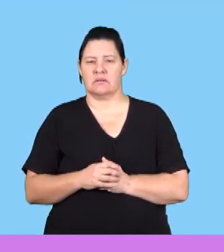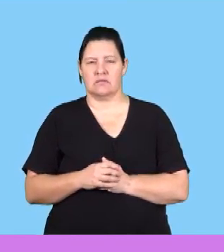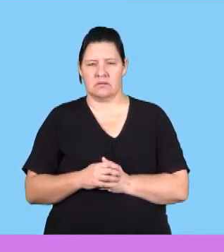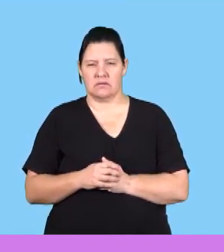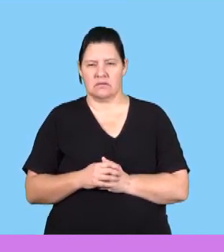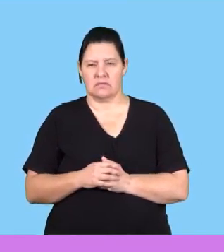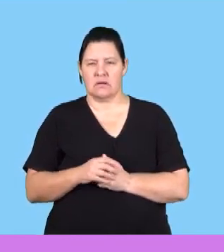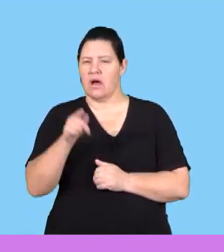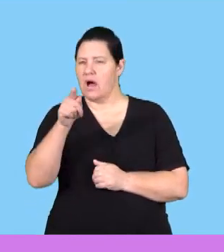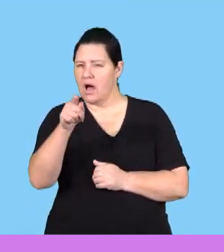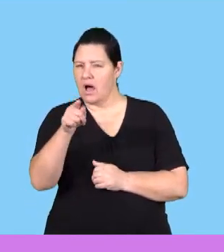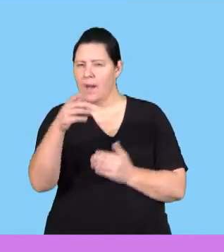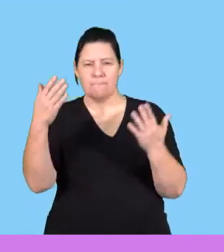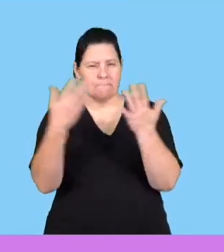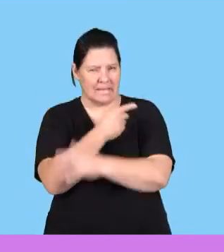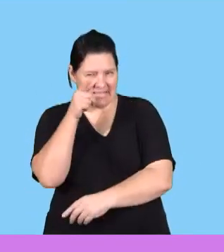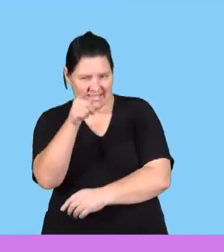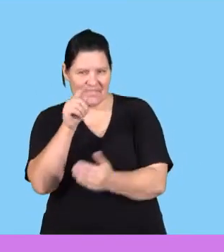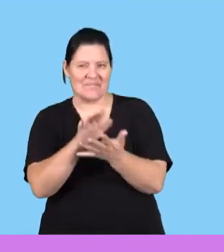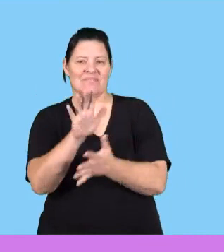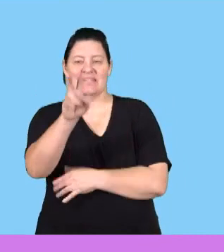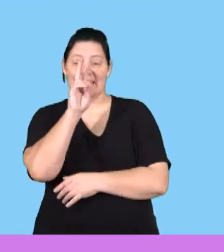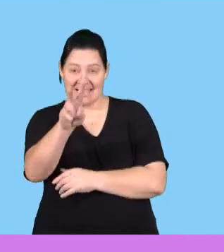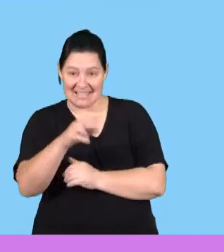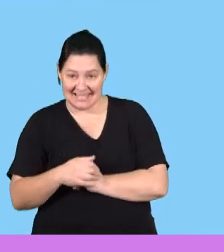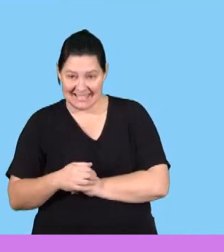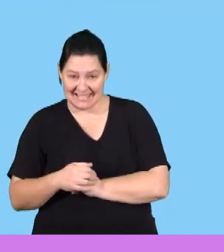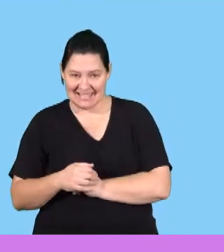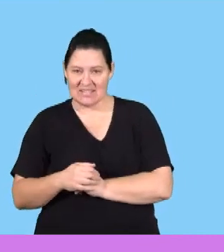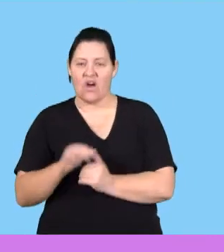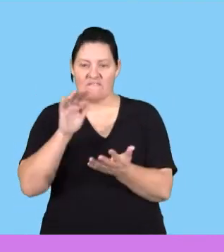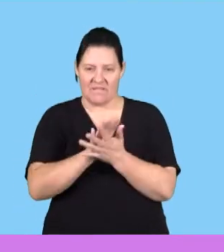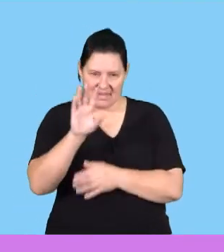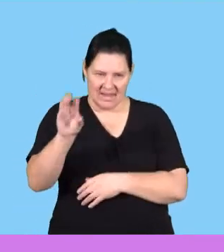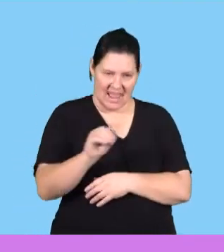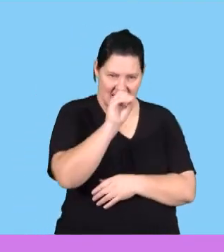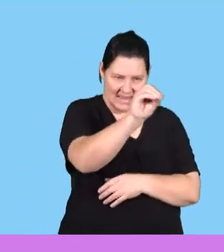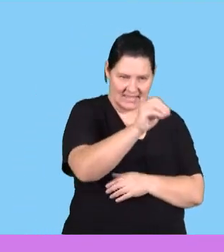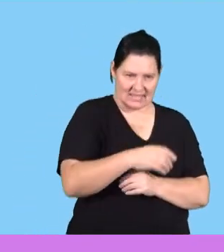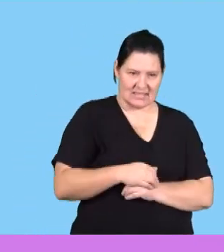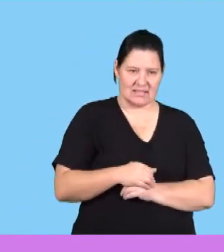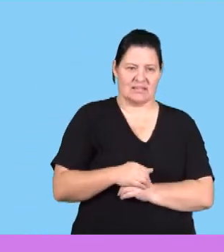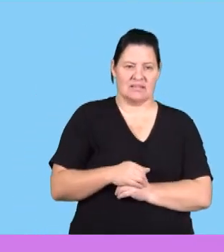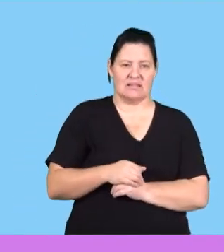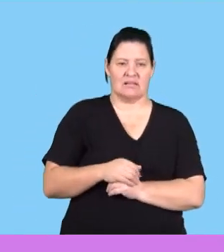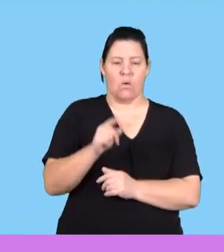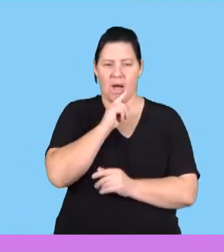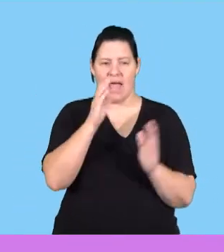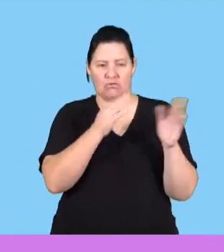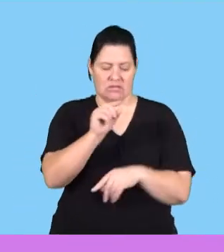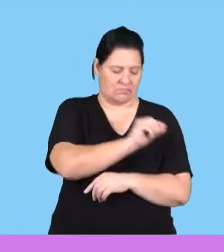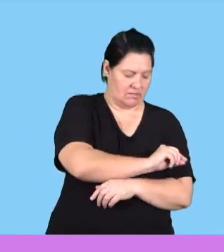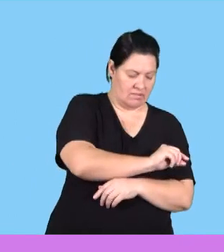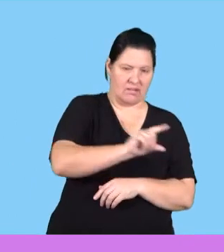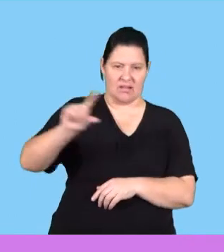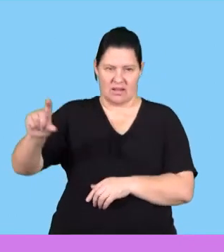Thereafter, okay, before 18, guys, sorry, I think I missed the 15. Can you see here? So the 15, and I'm going to include it